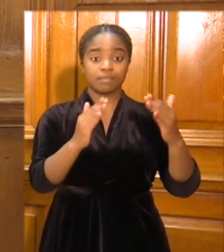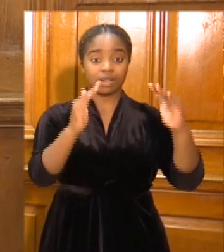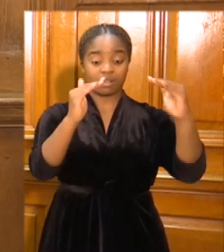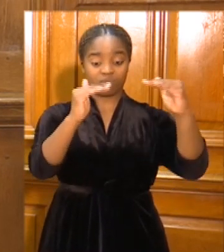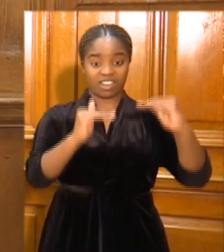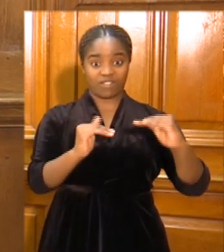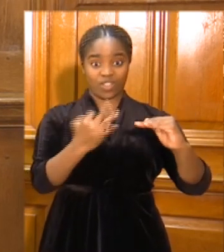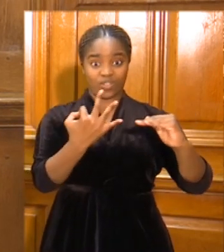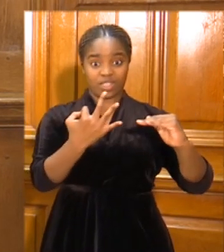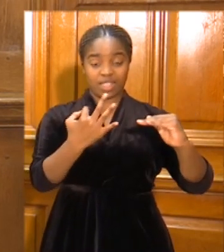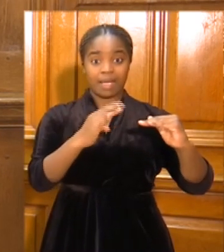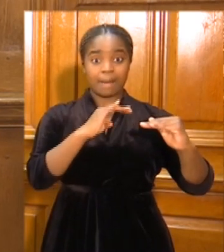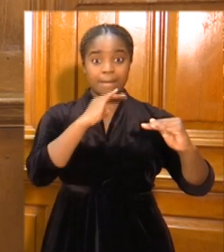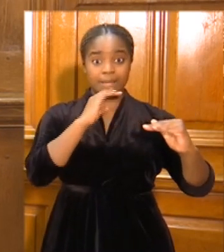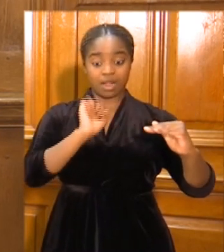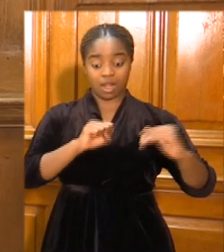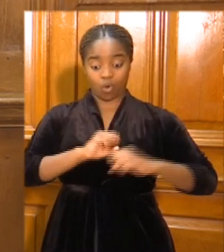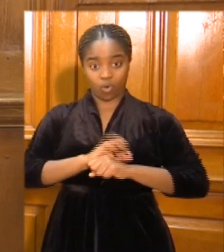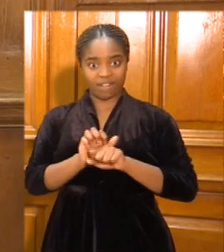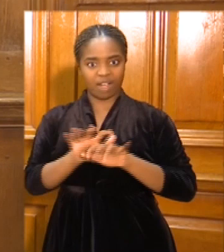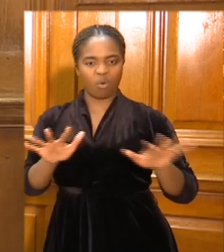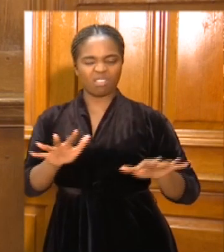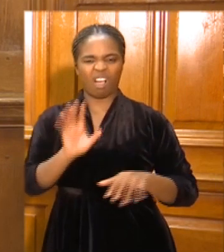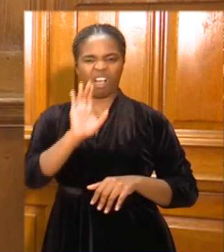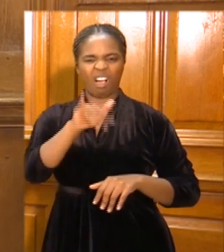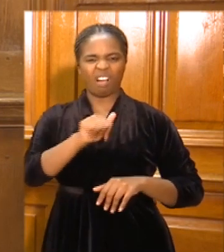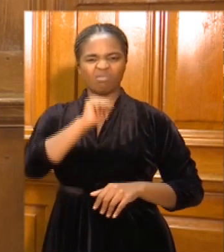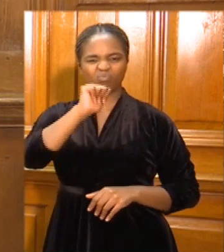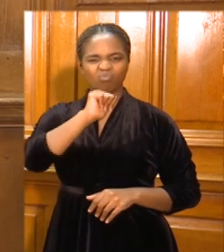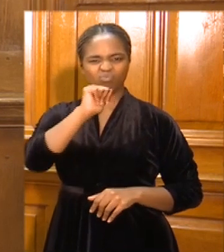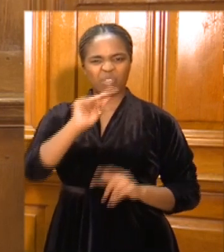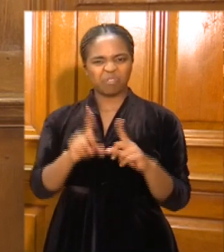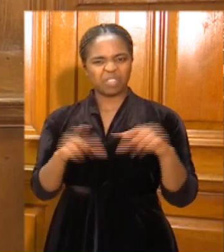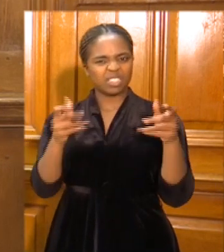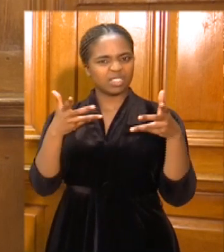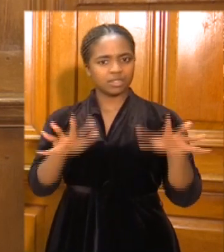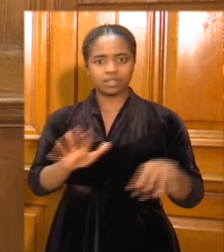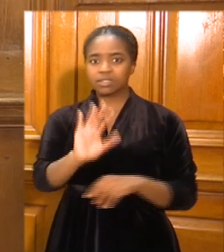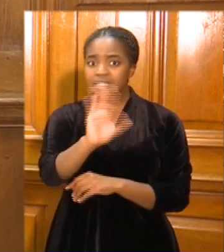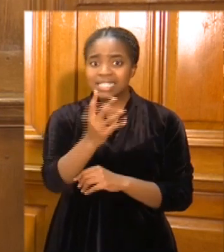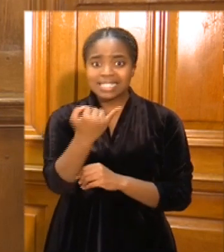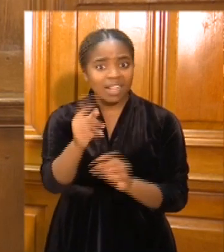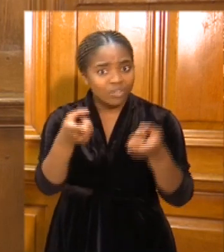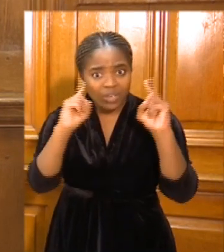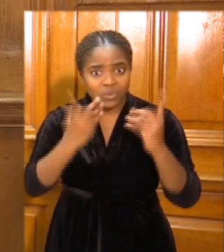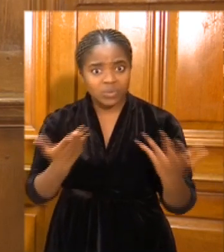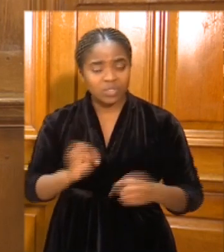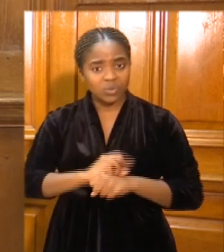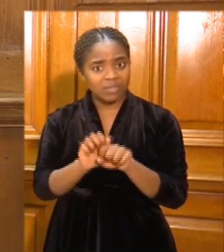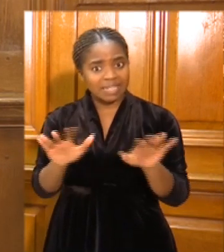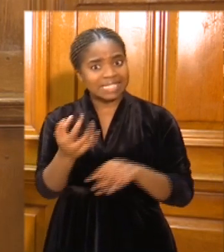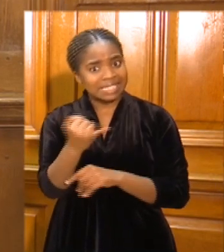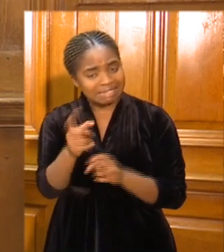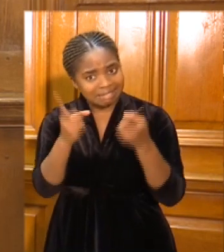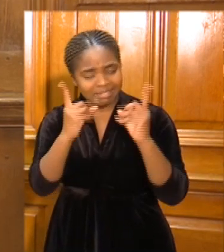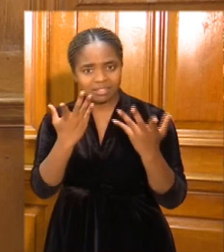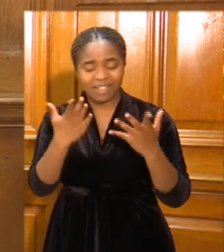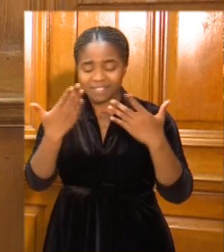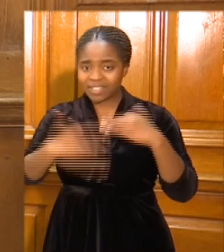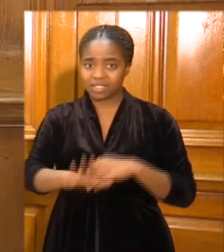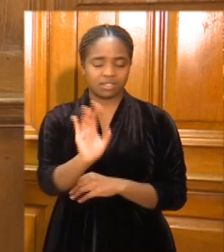that the threat posed by the coronavirus has passed or that our fight against the disease is over.